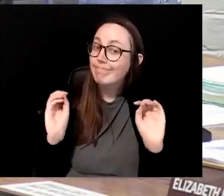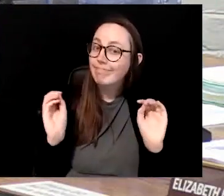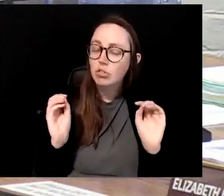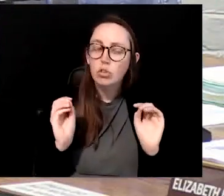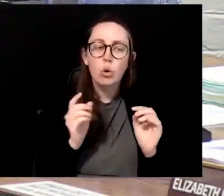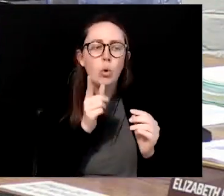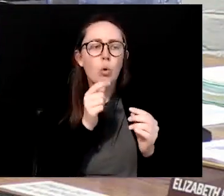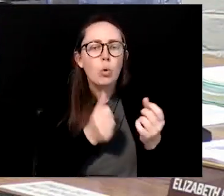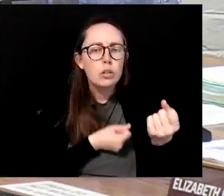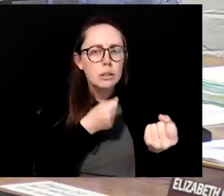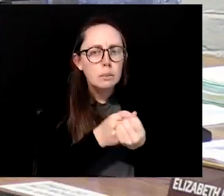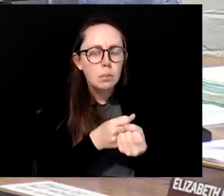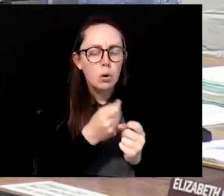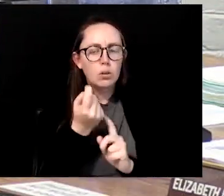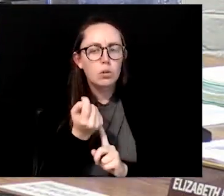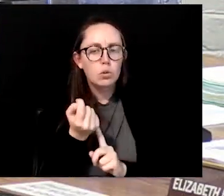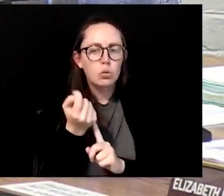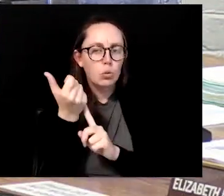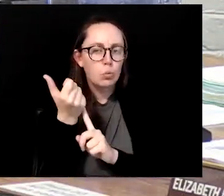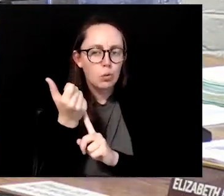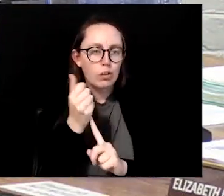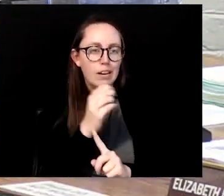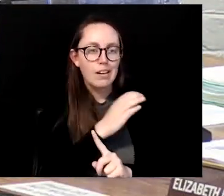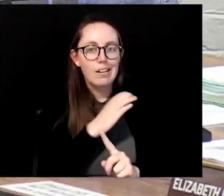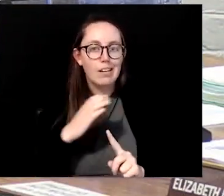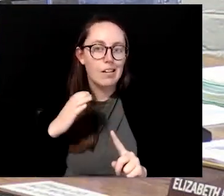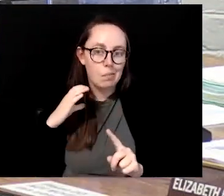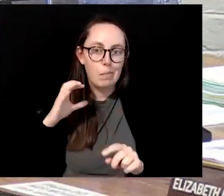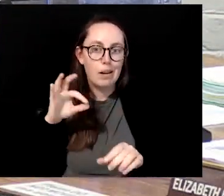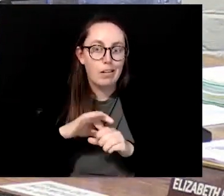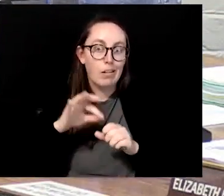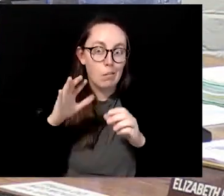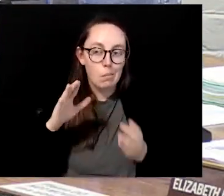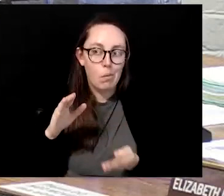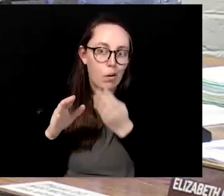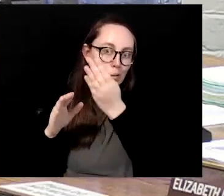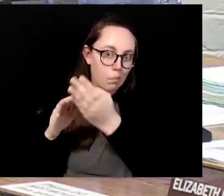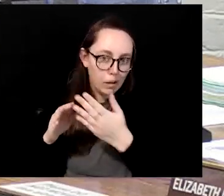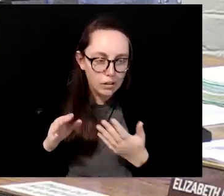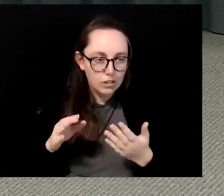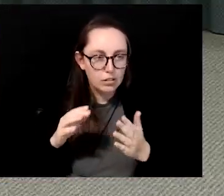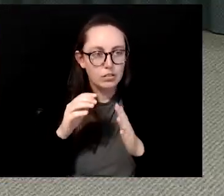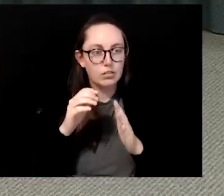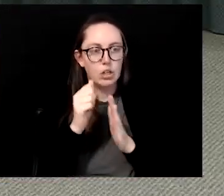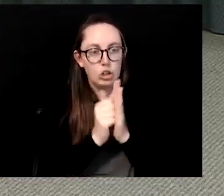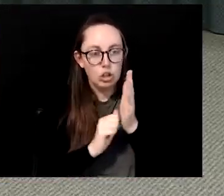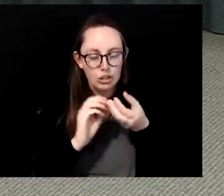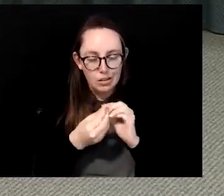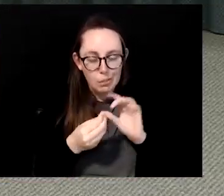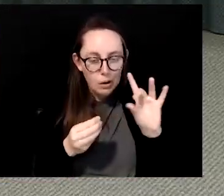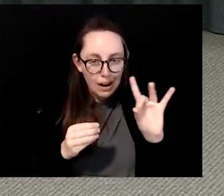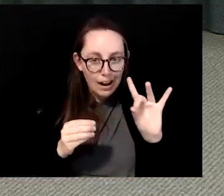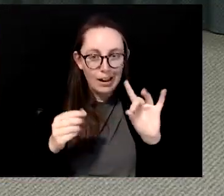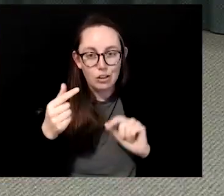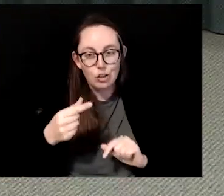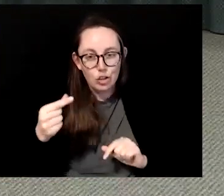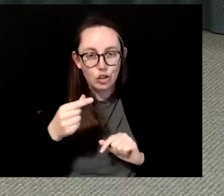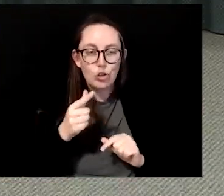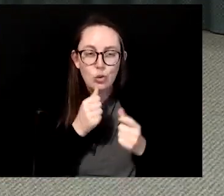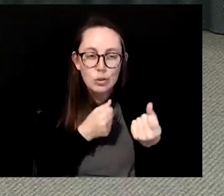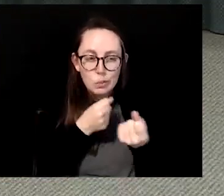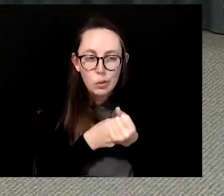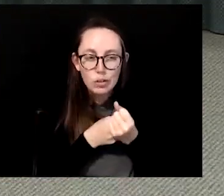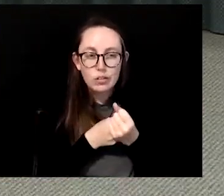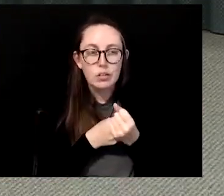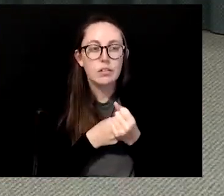committee uh uh it says the committee appointments agenda item eight uh new business G um all those in favor